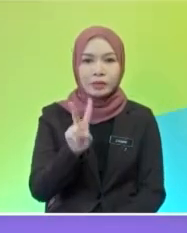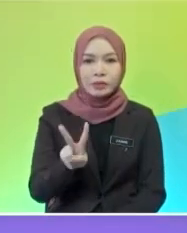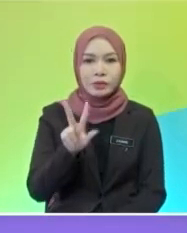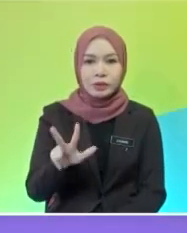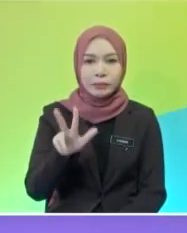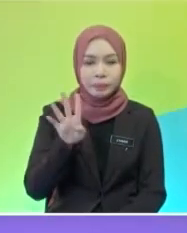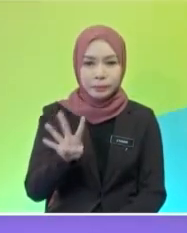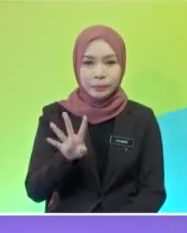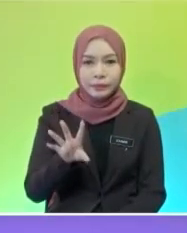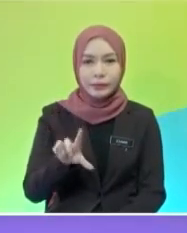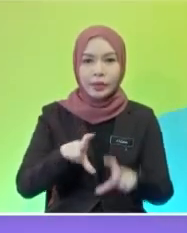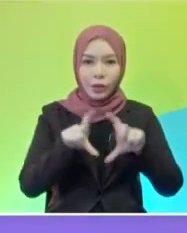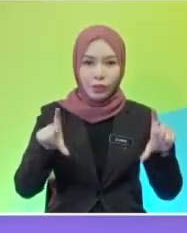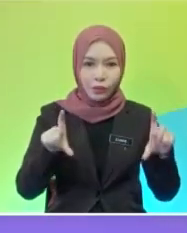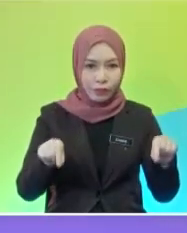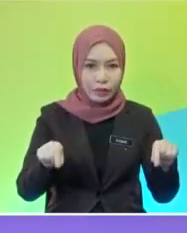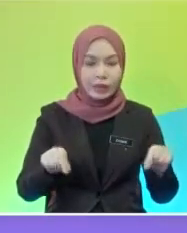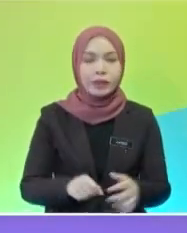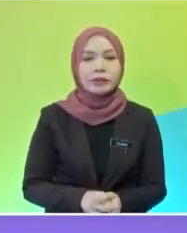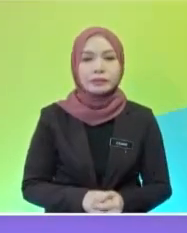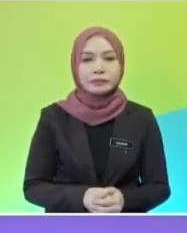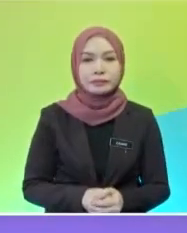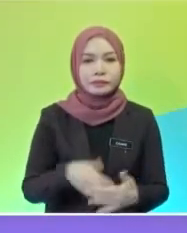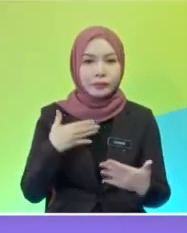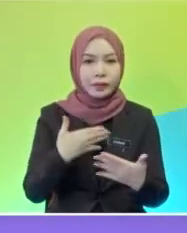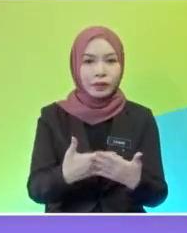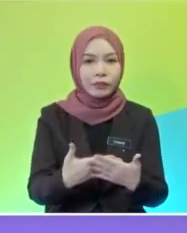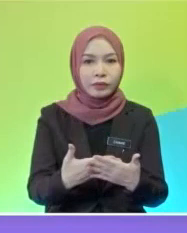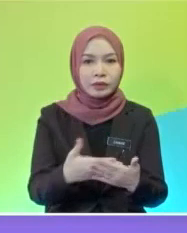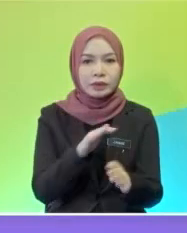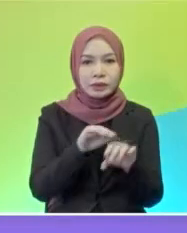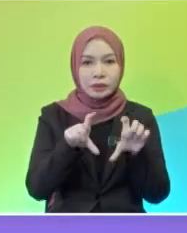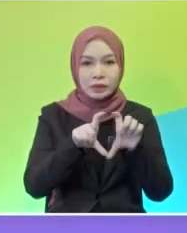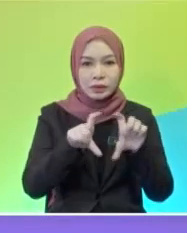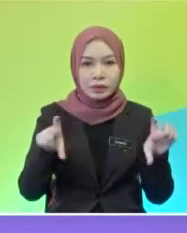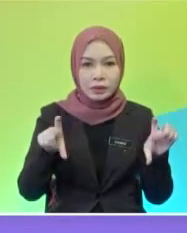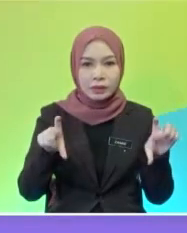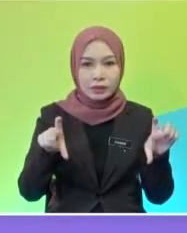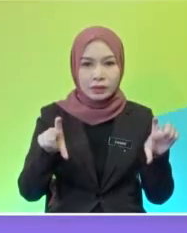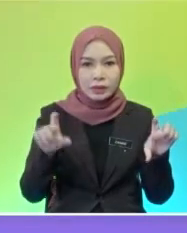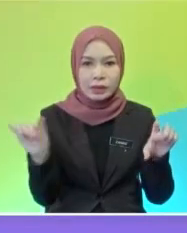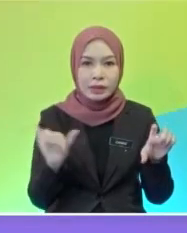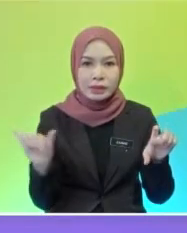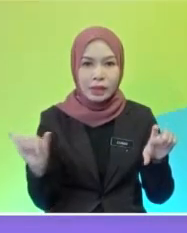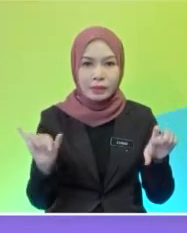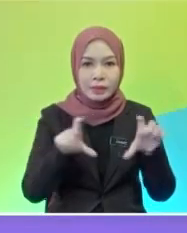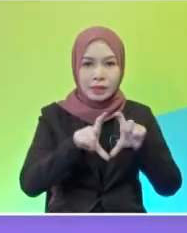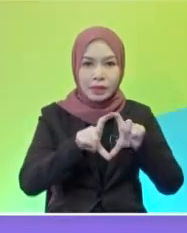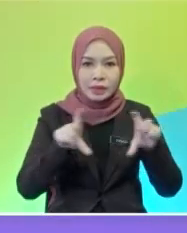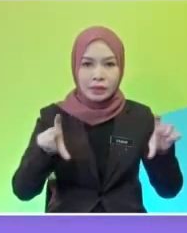1, 2, 3, 4. The opposite sides are equal, are the same. Okay?